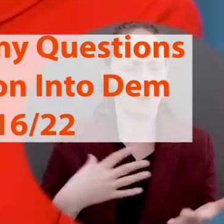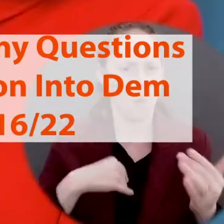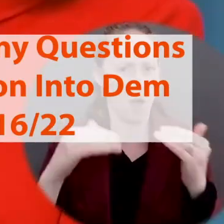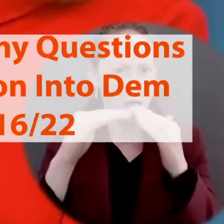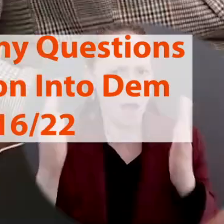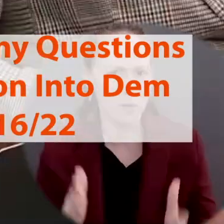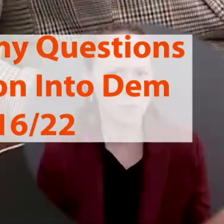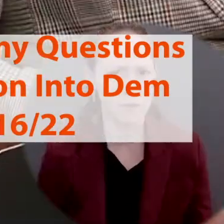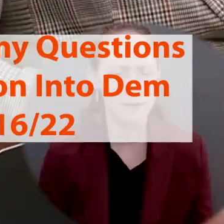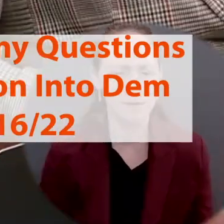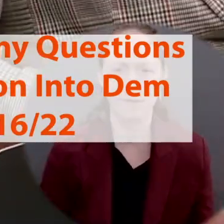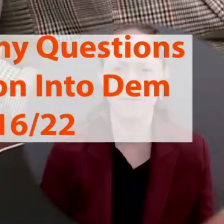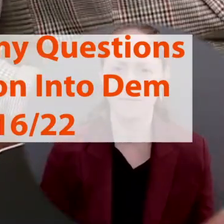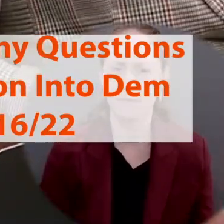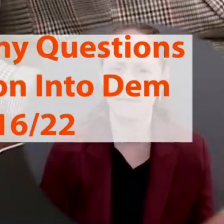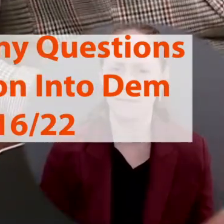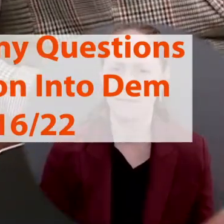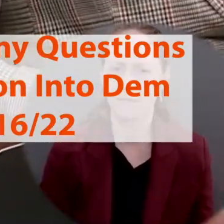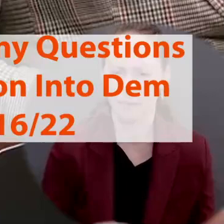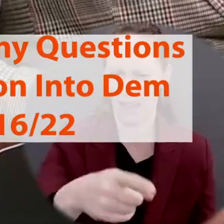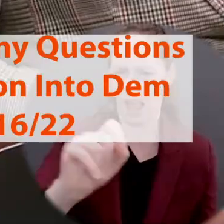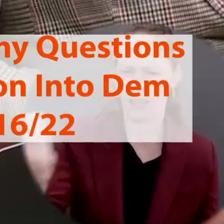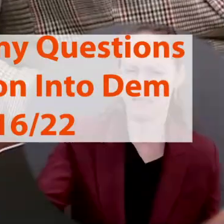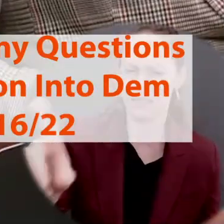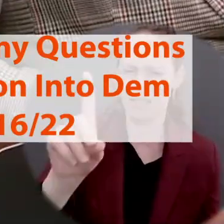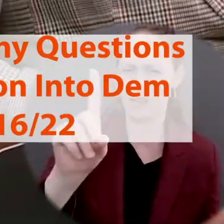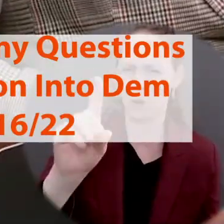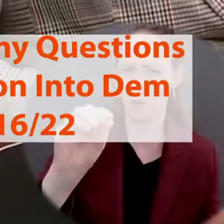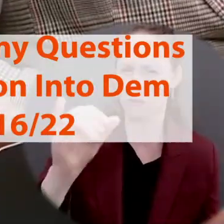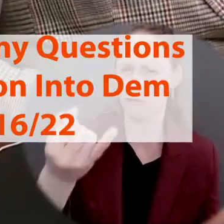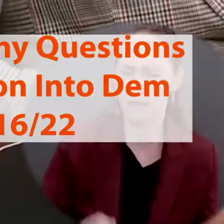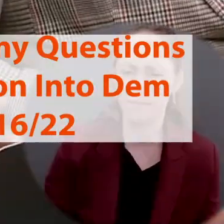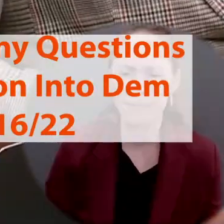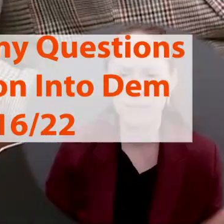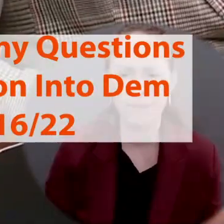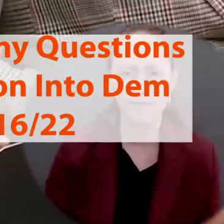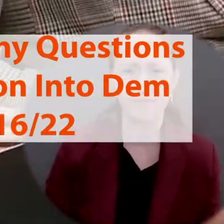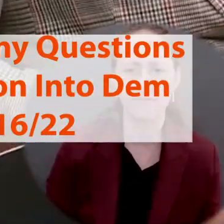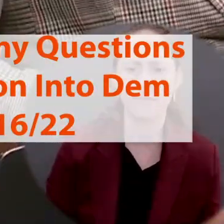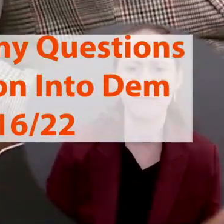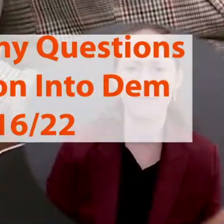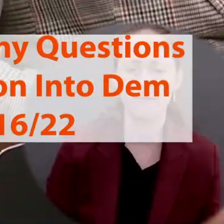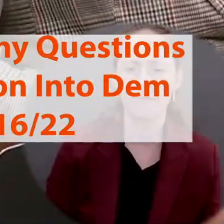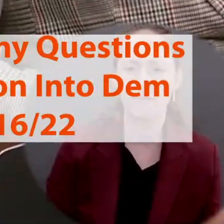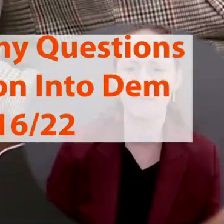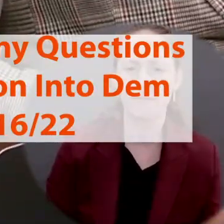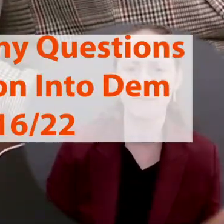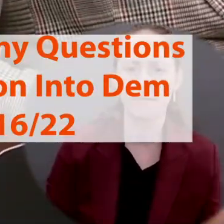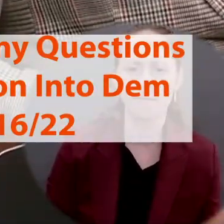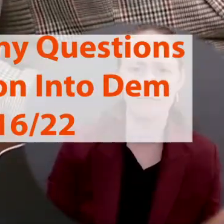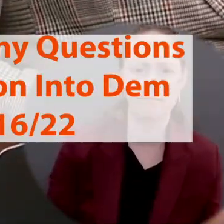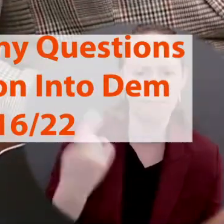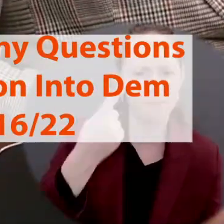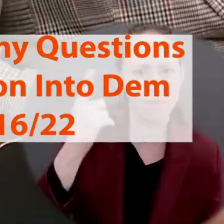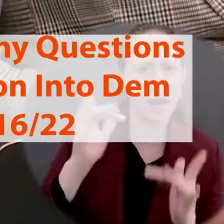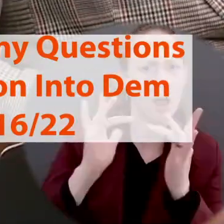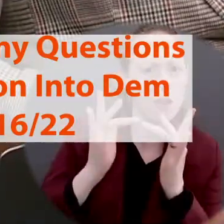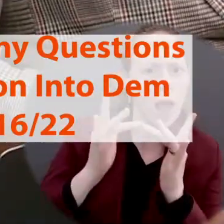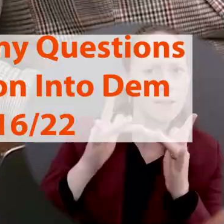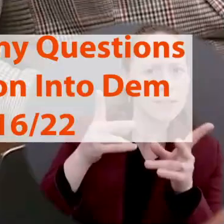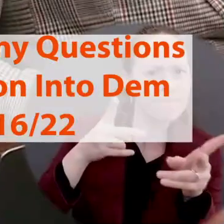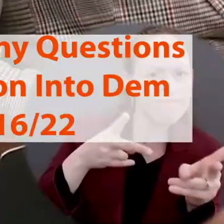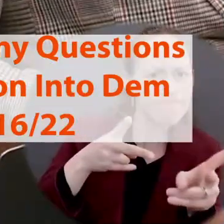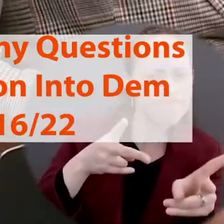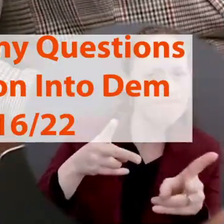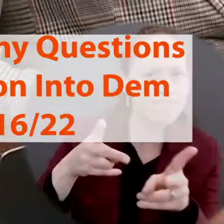then is what was described in the filing there, monitoring internet traffic, is that, generally speaking, would that be considered